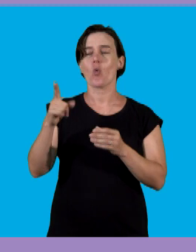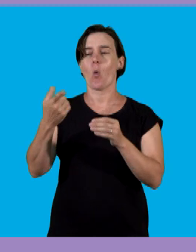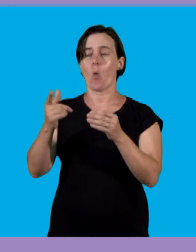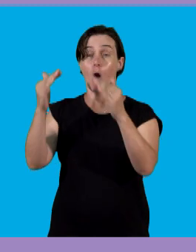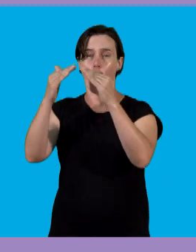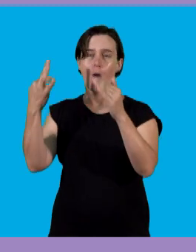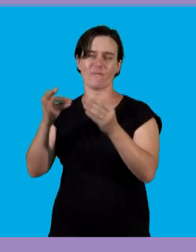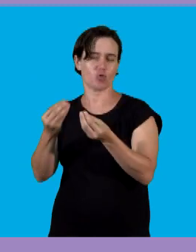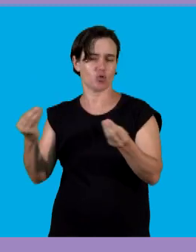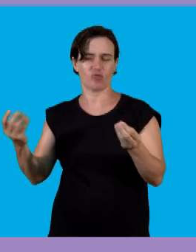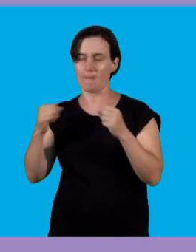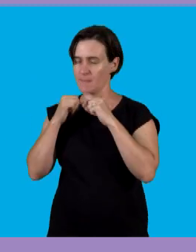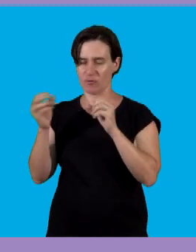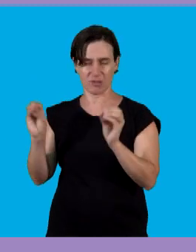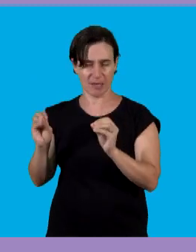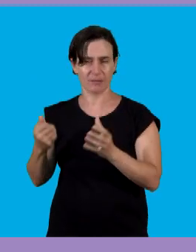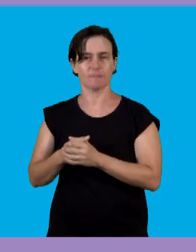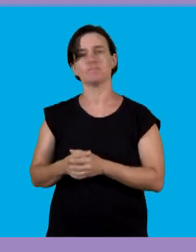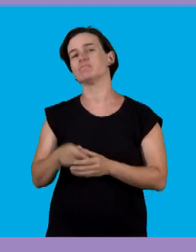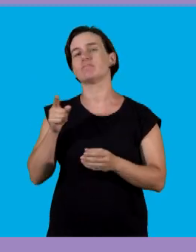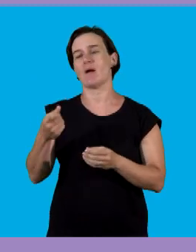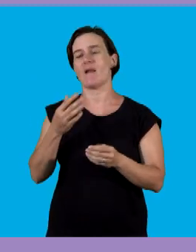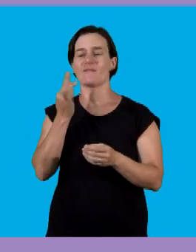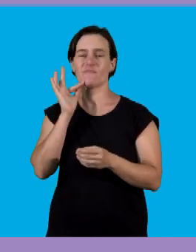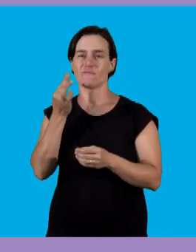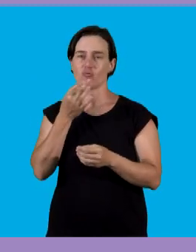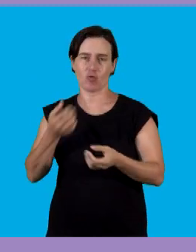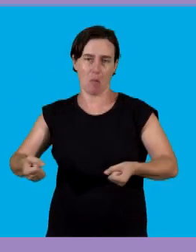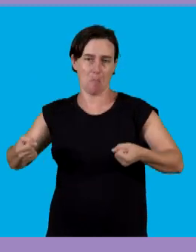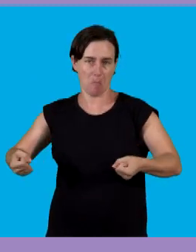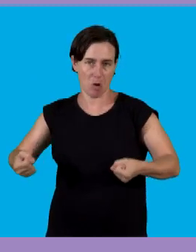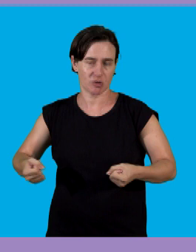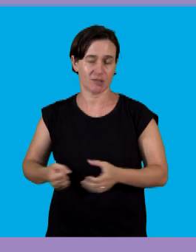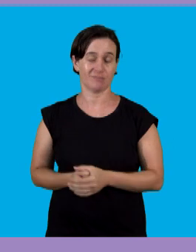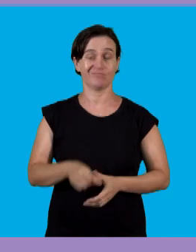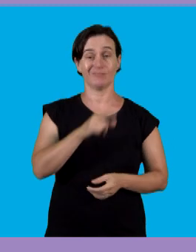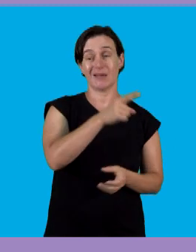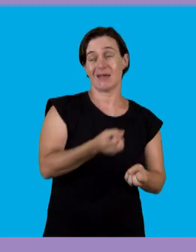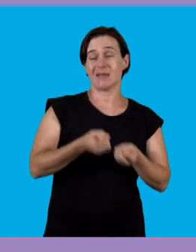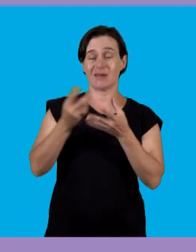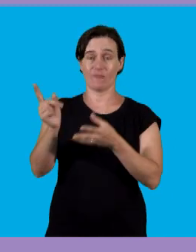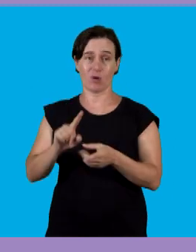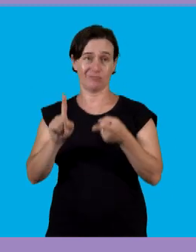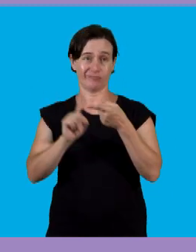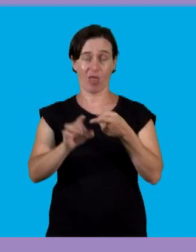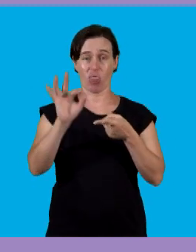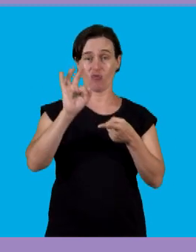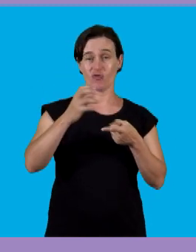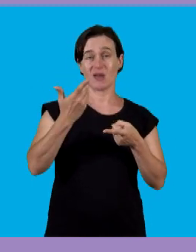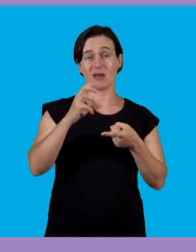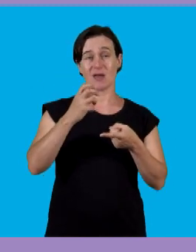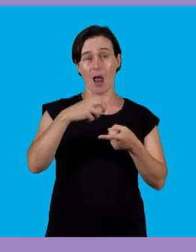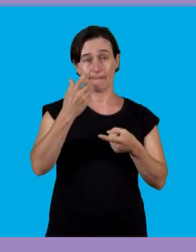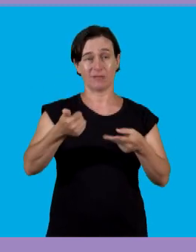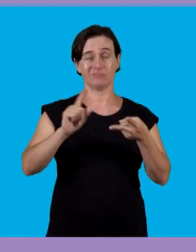to the orphanage fruit basket, and the following fruits are brought. So we have 3 apples,